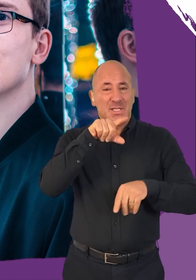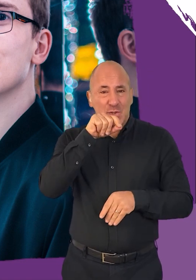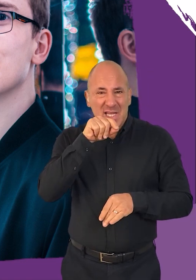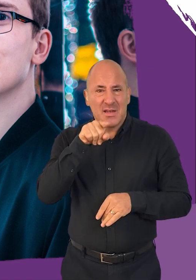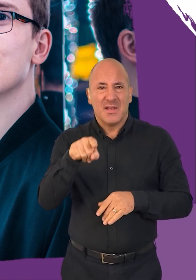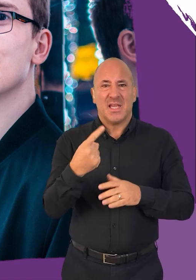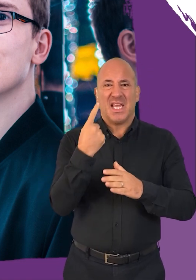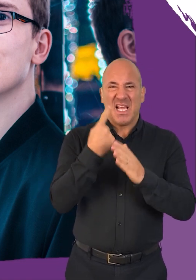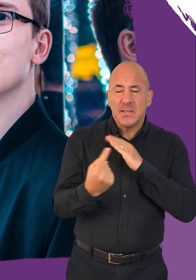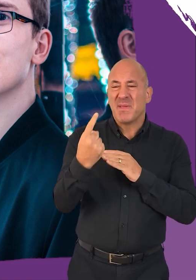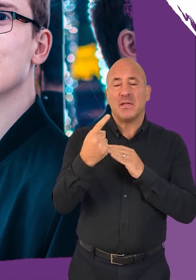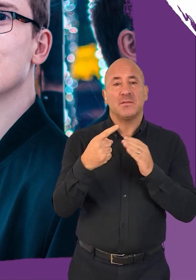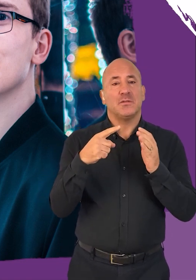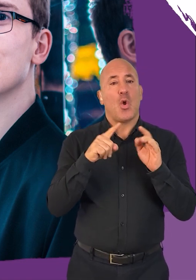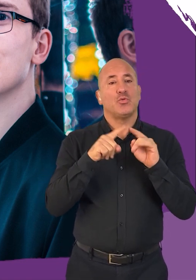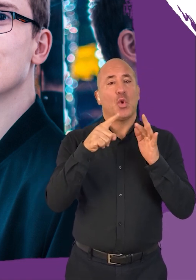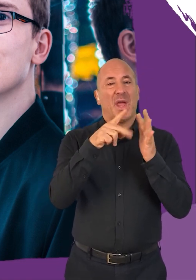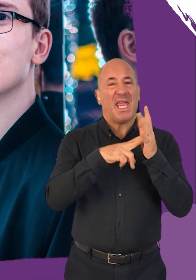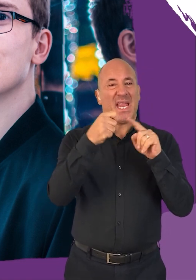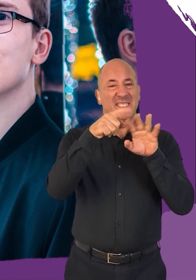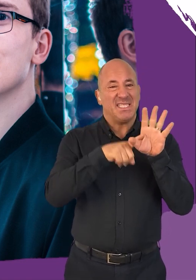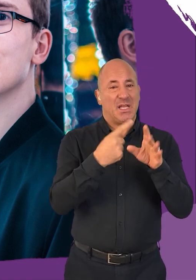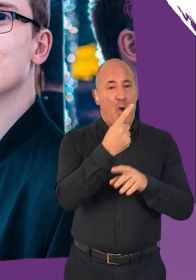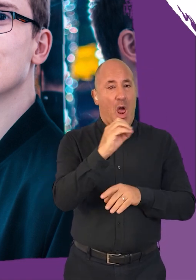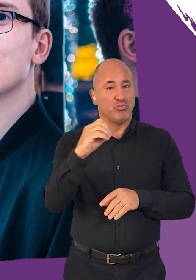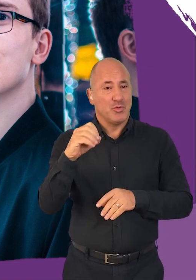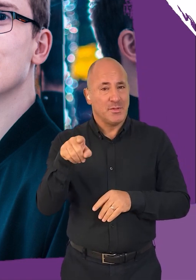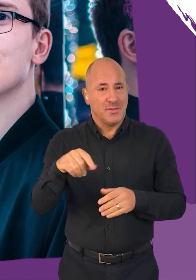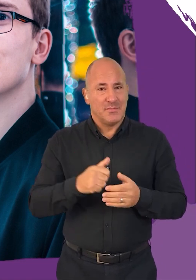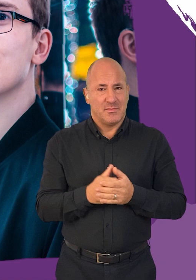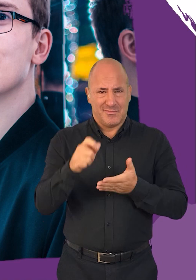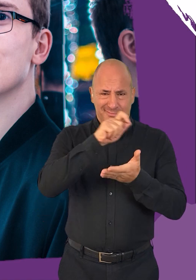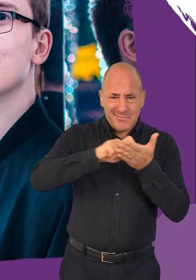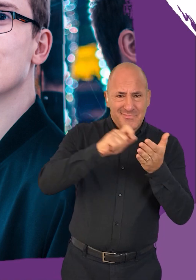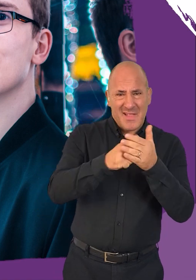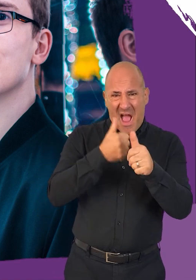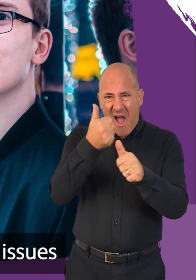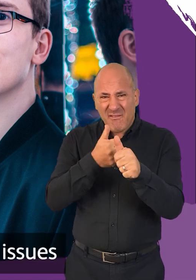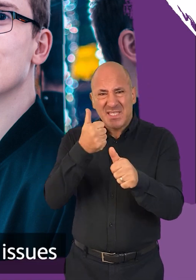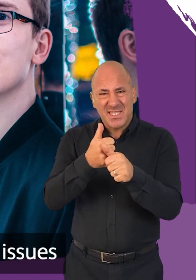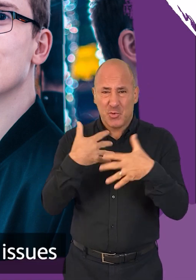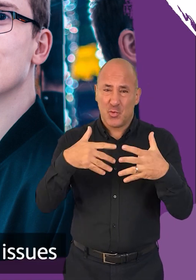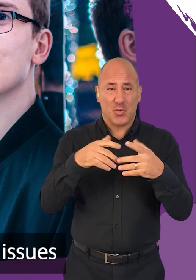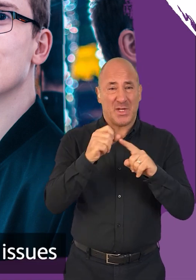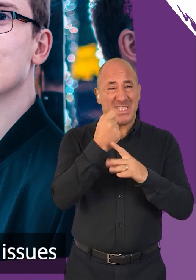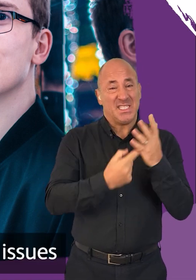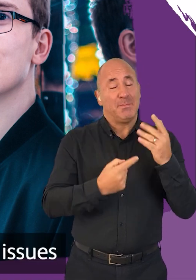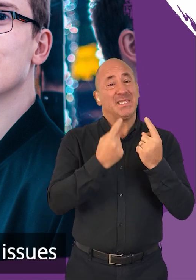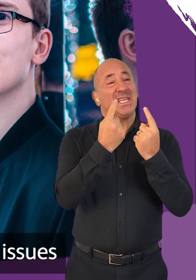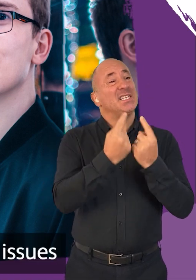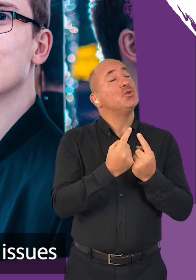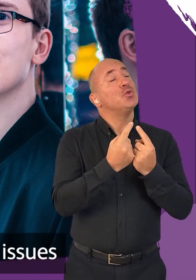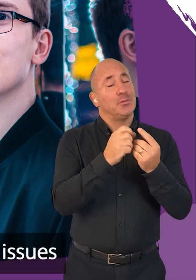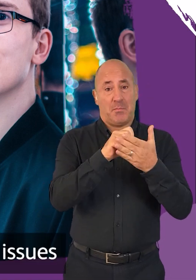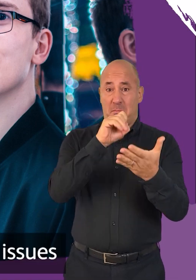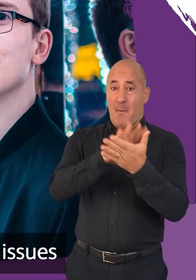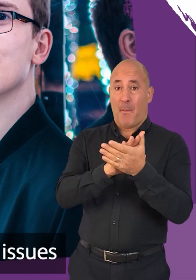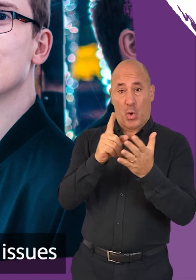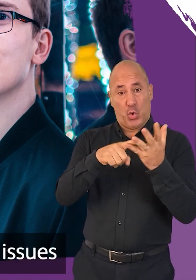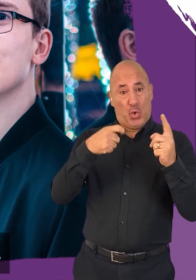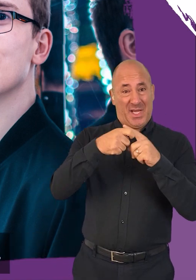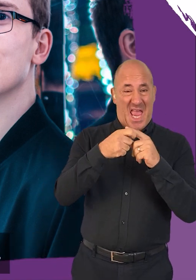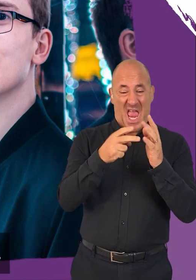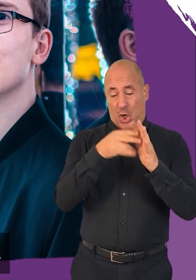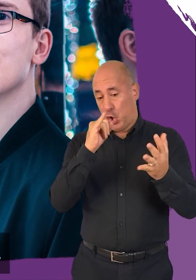media, including The Limping Chicken, Independent and Indie 100. His writing and advocacy brings